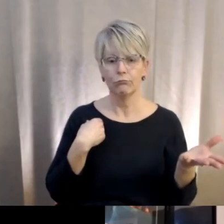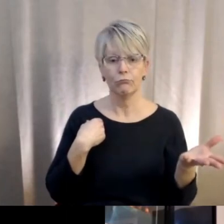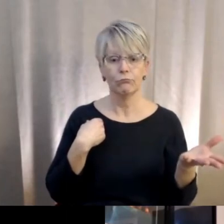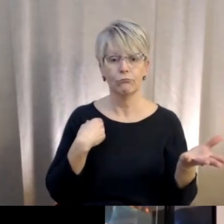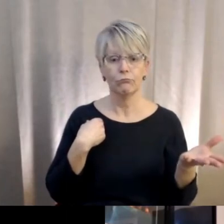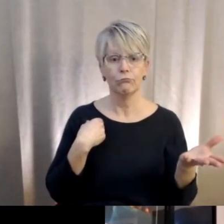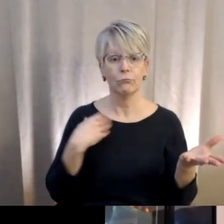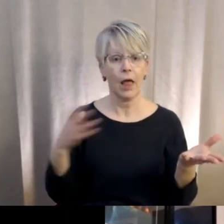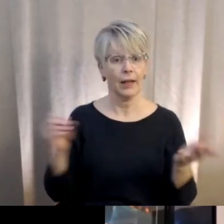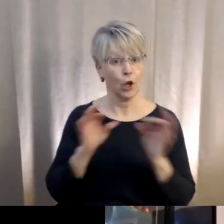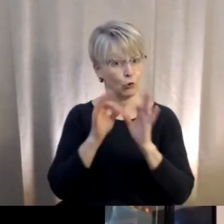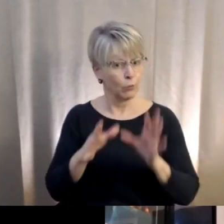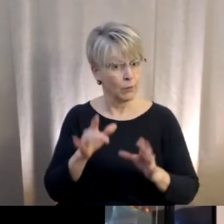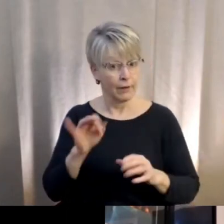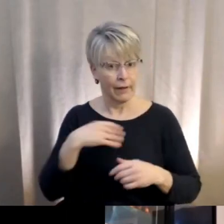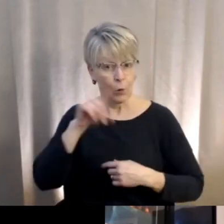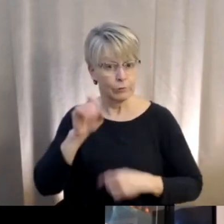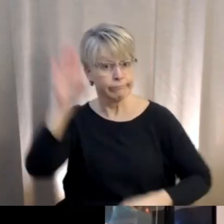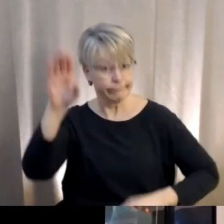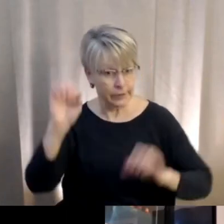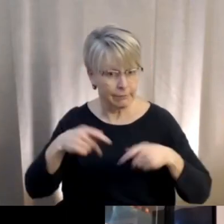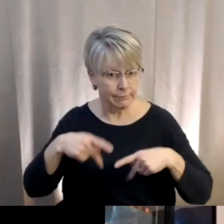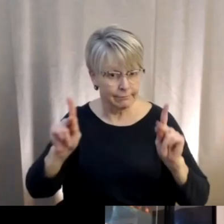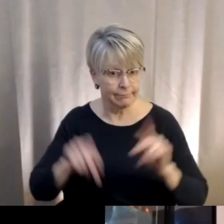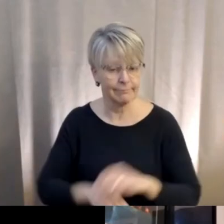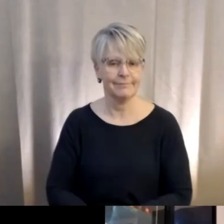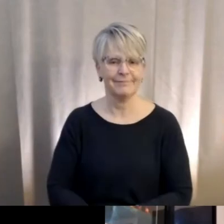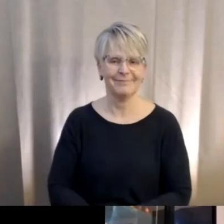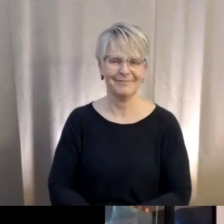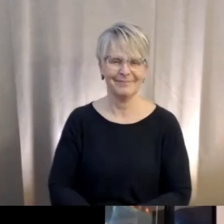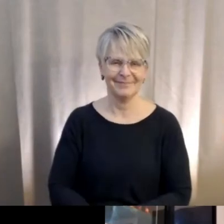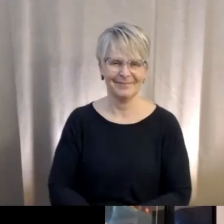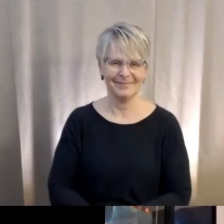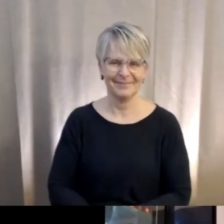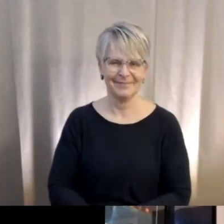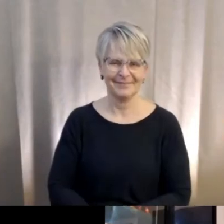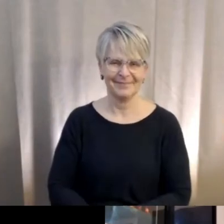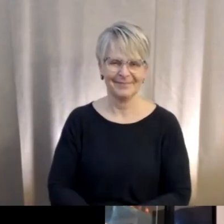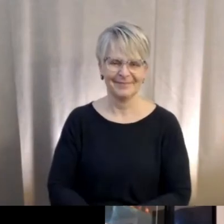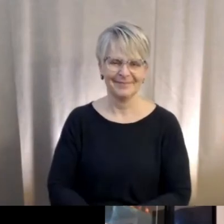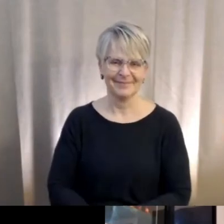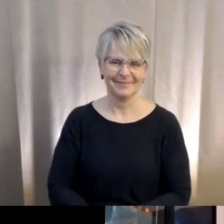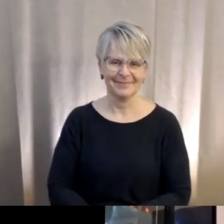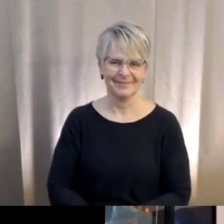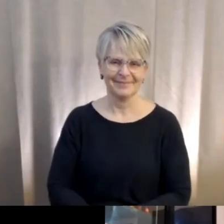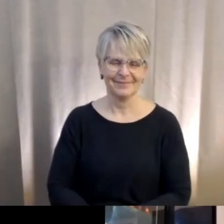And interpreters, if you have one, you can as well. That's totally fine.